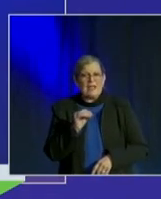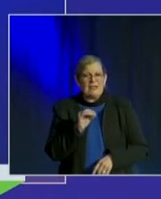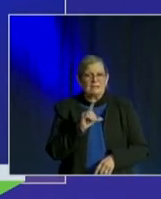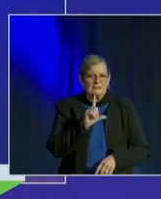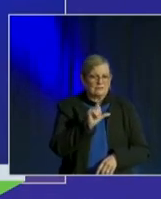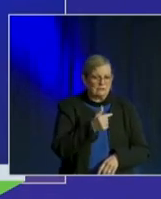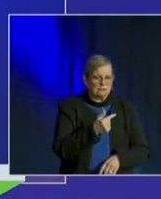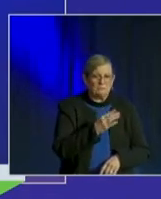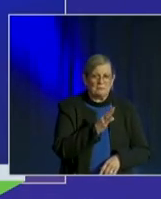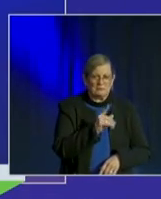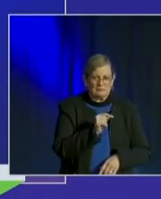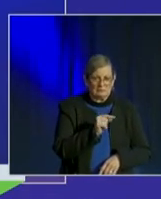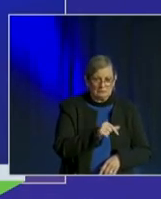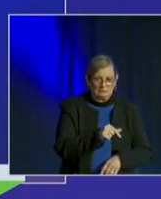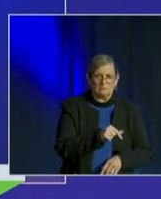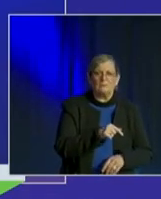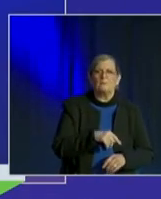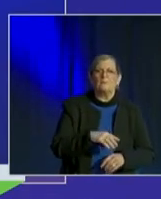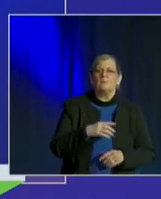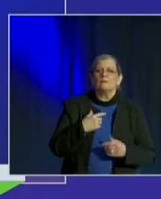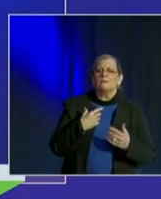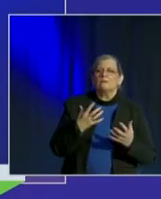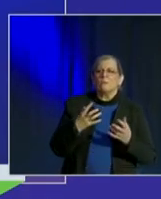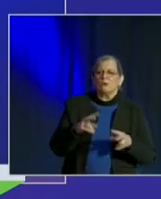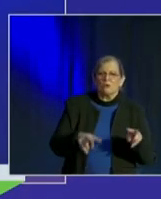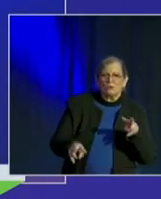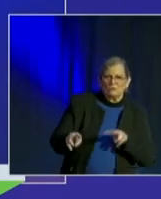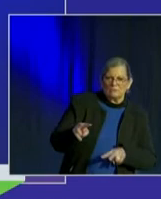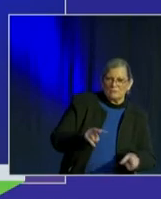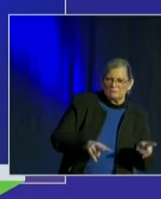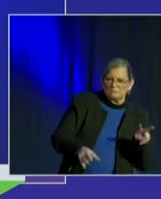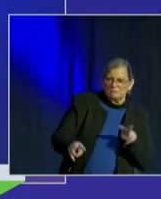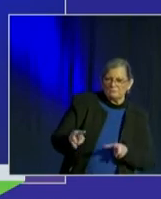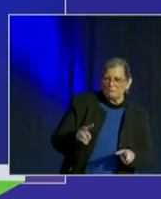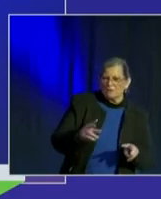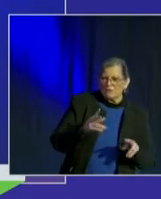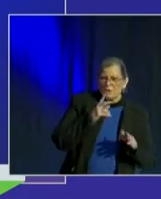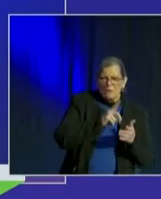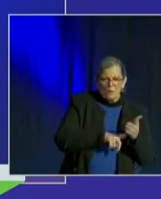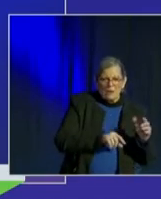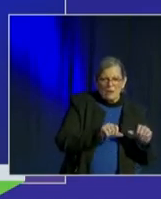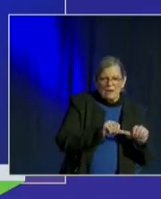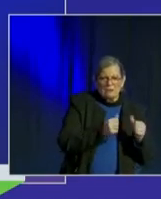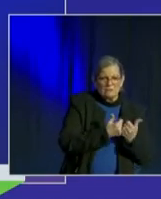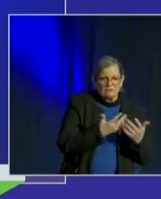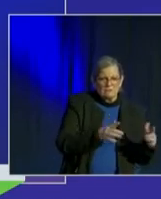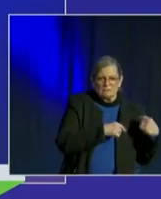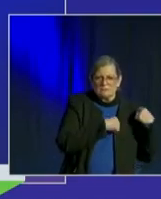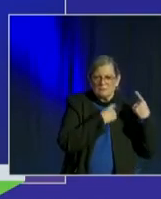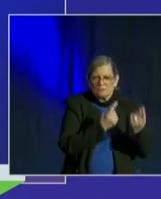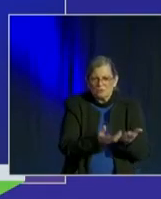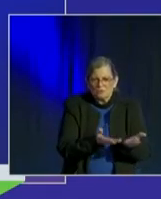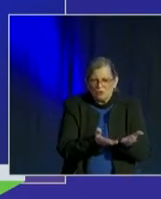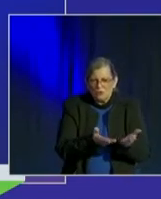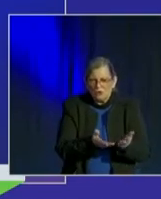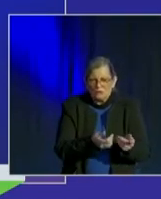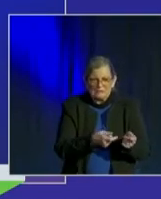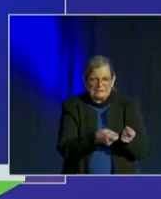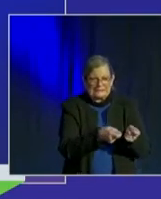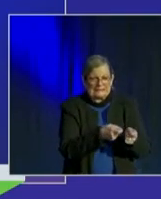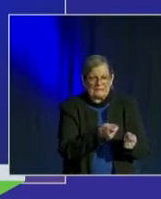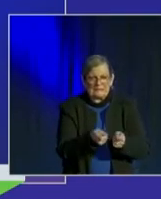continue to look at that, look at what the agencies have done and what more we can do to keep people